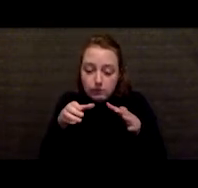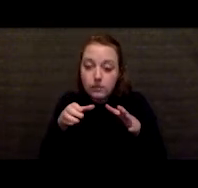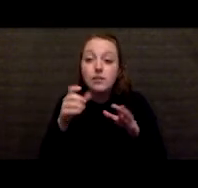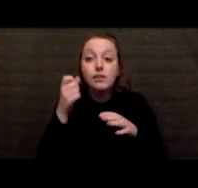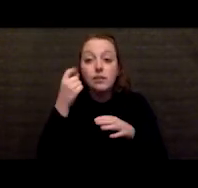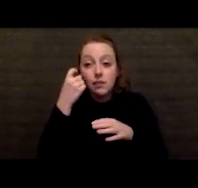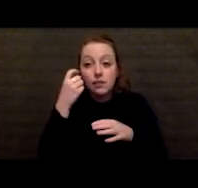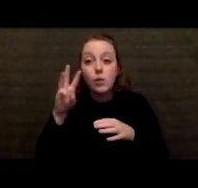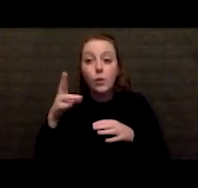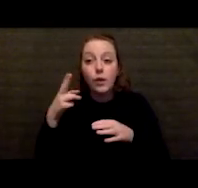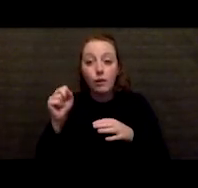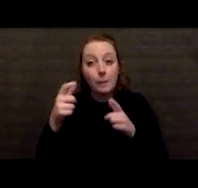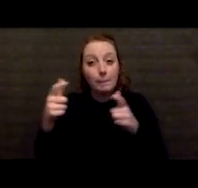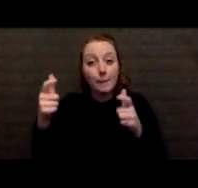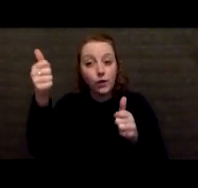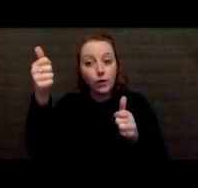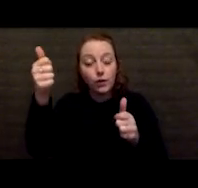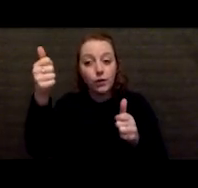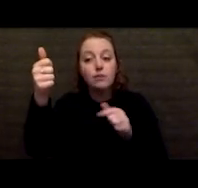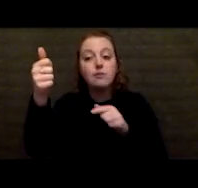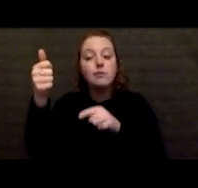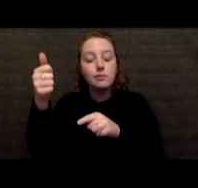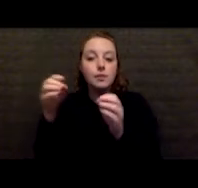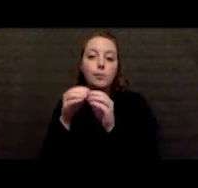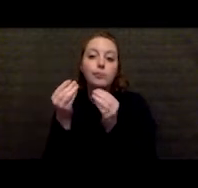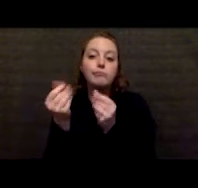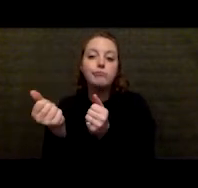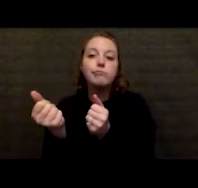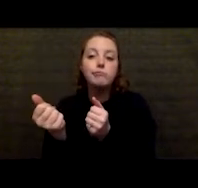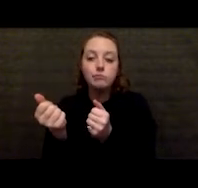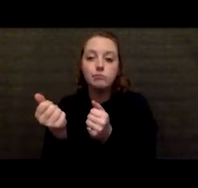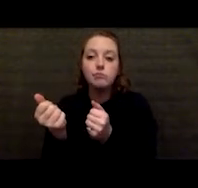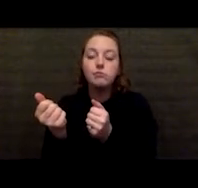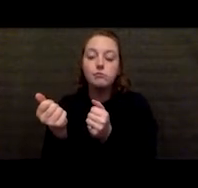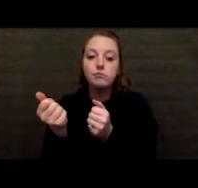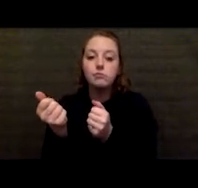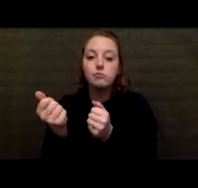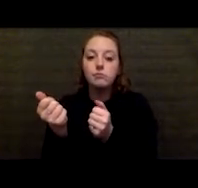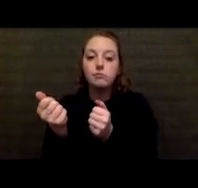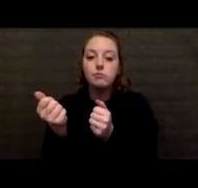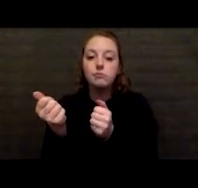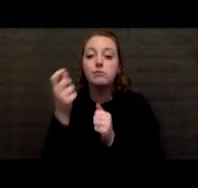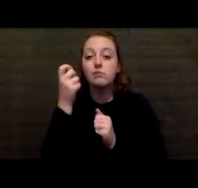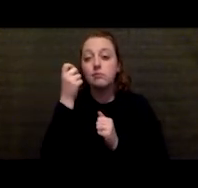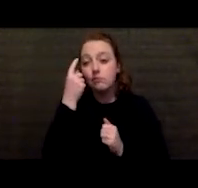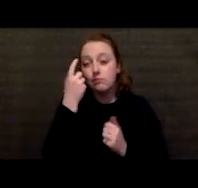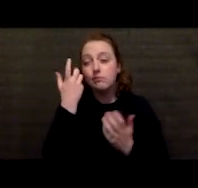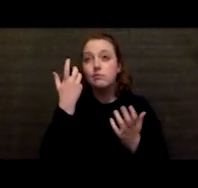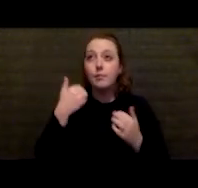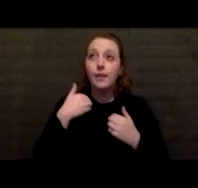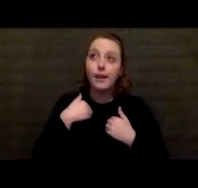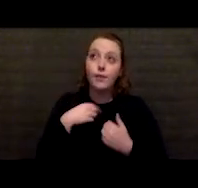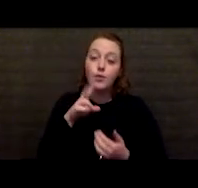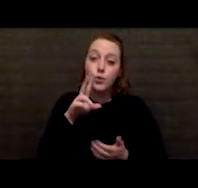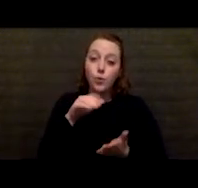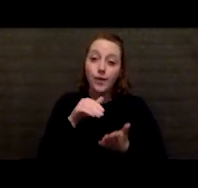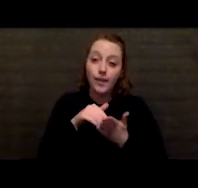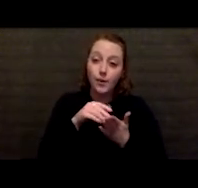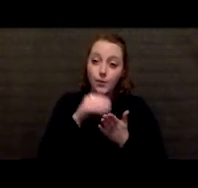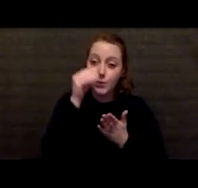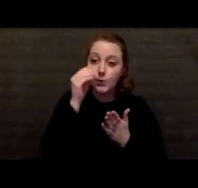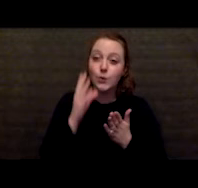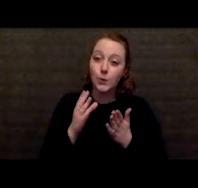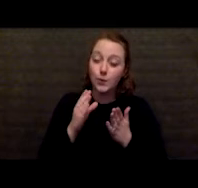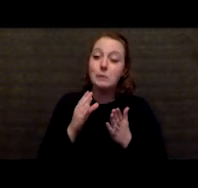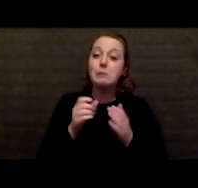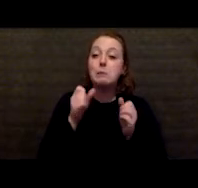Waco High makes that a little less complicated. But with 2,000 students, there are definitely